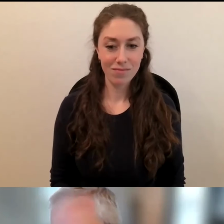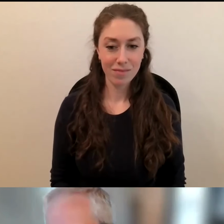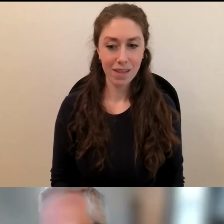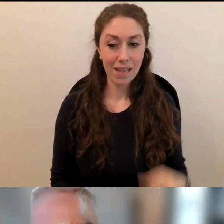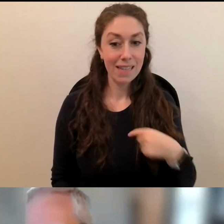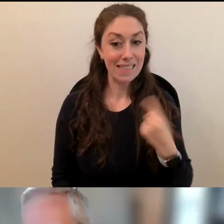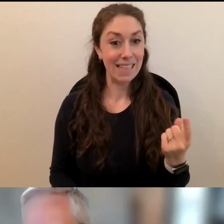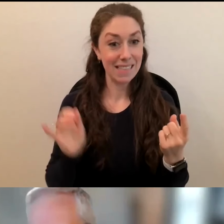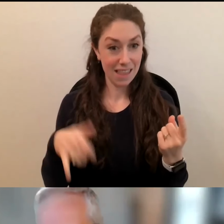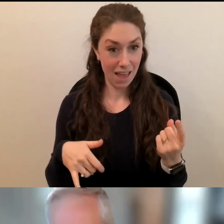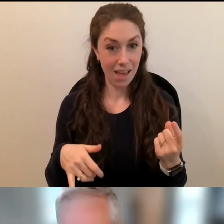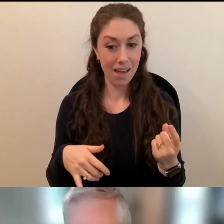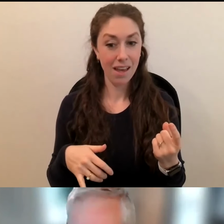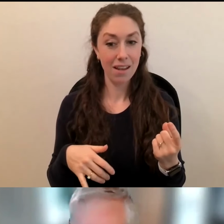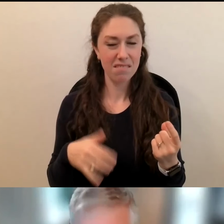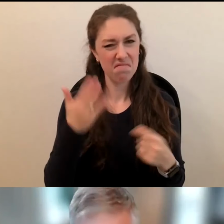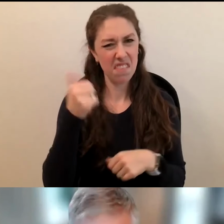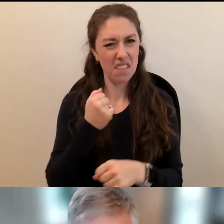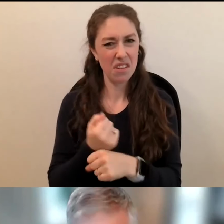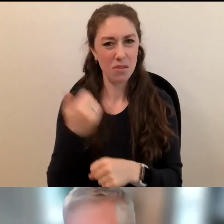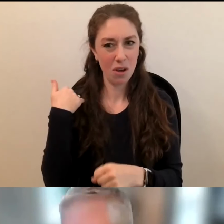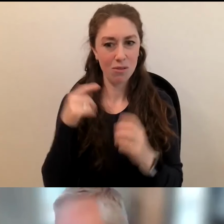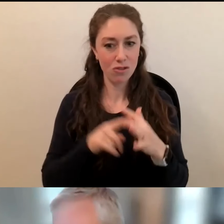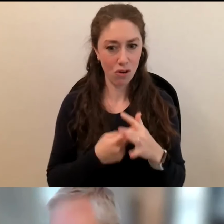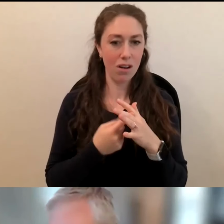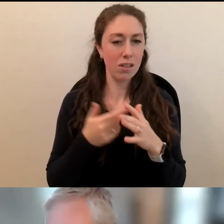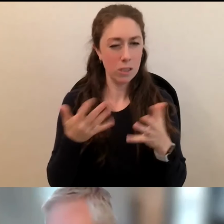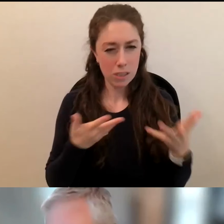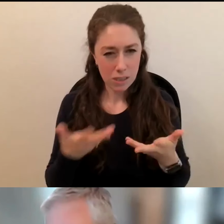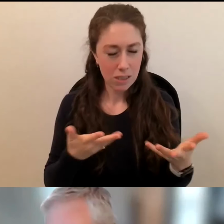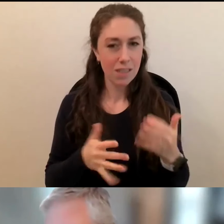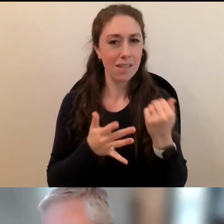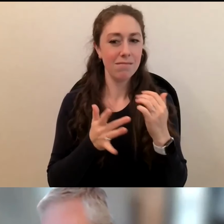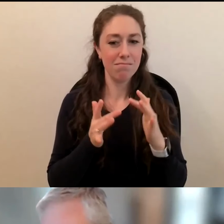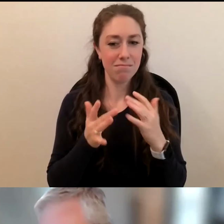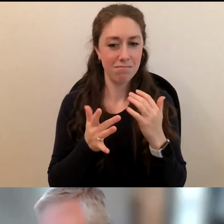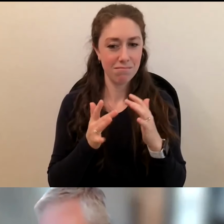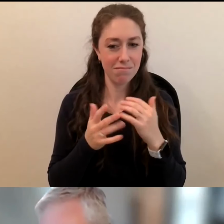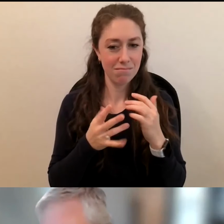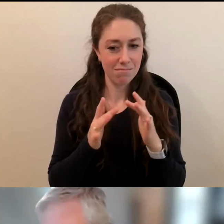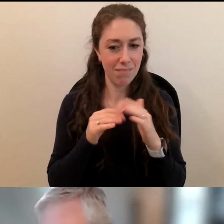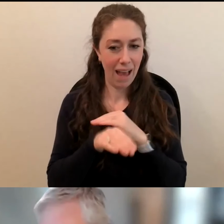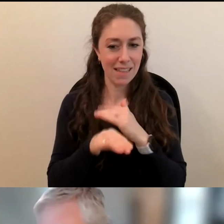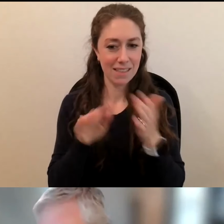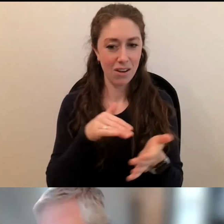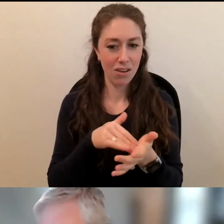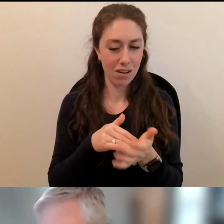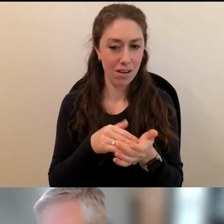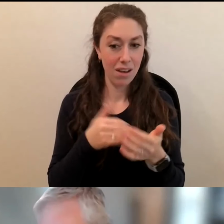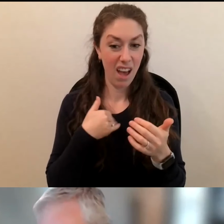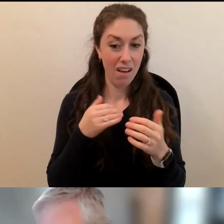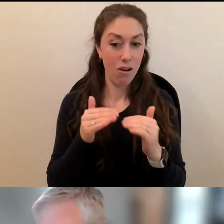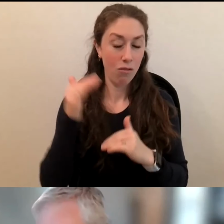time, 15 years ago, when we started out doing one access center, we've got over